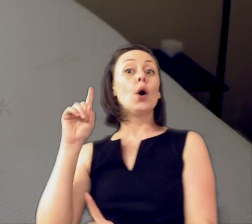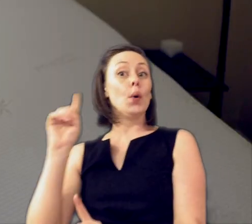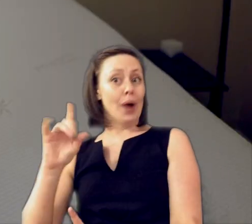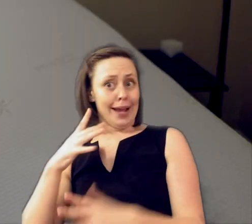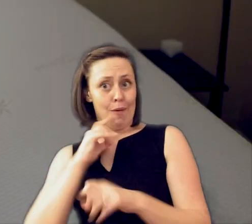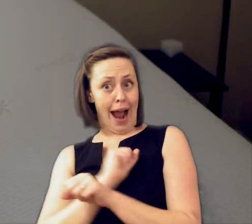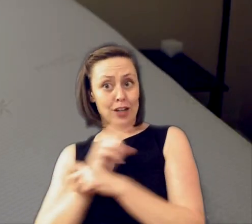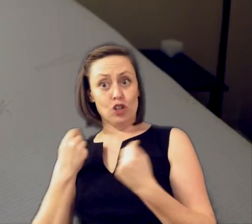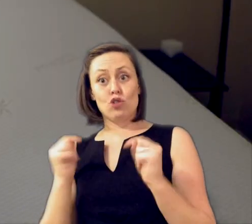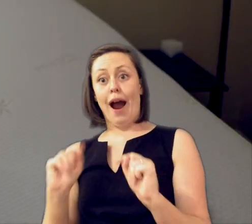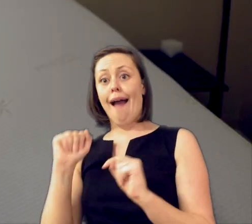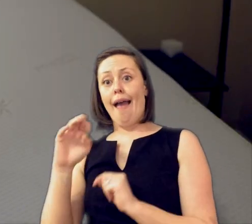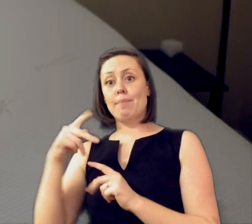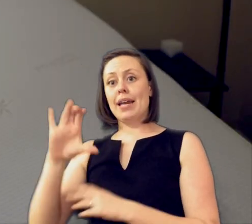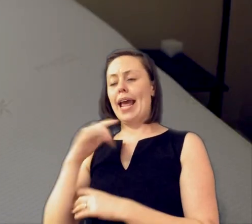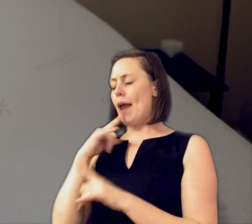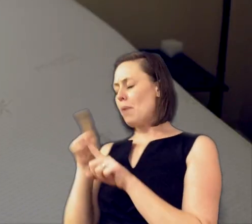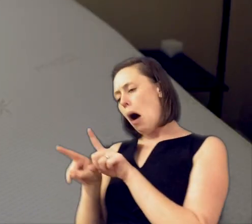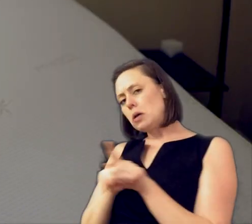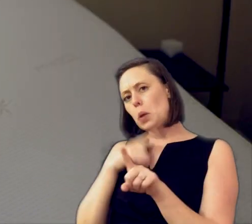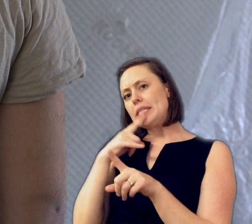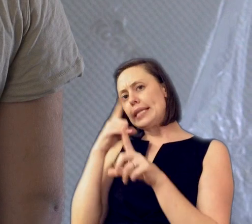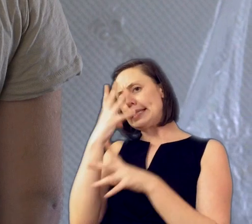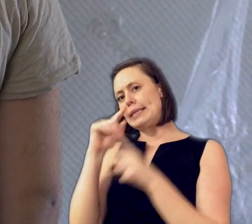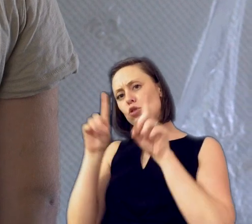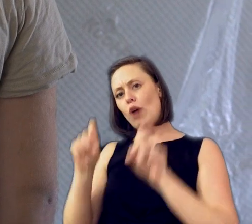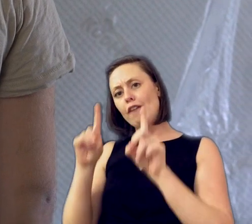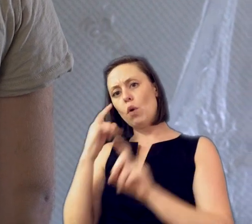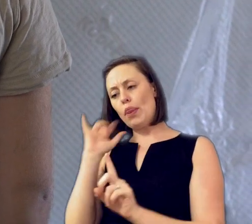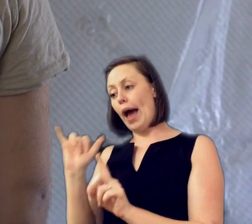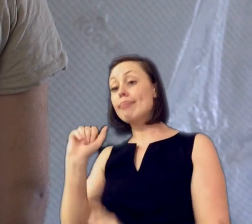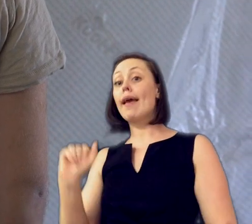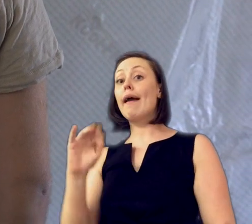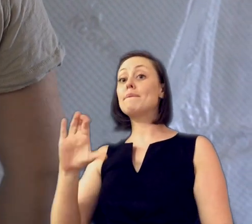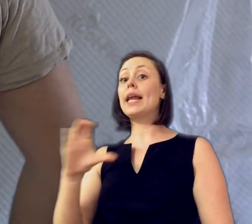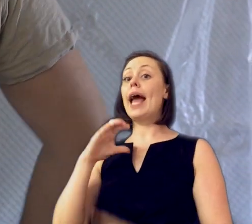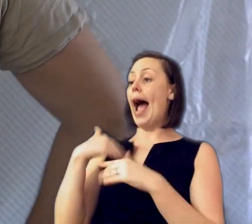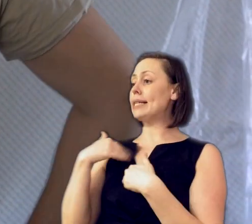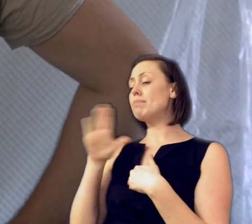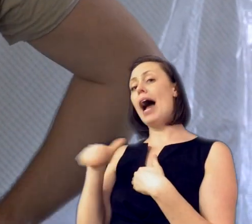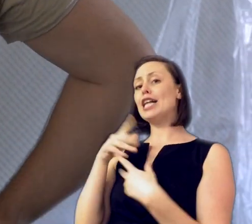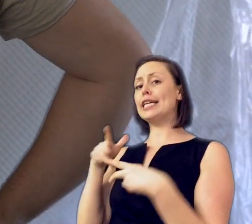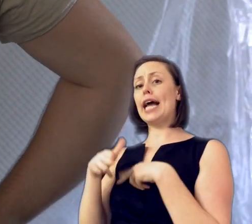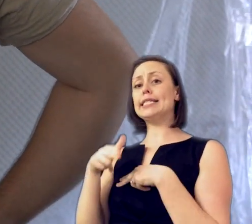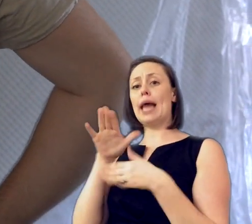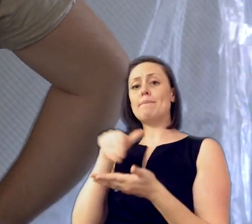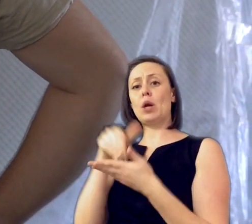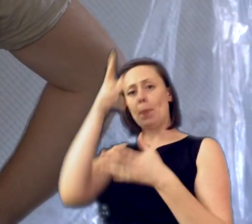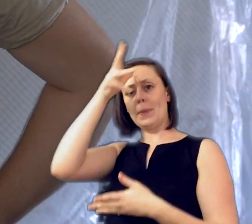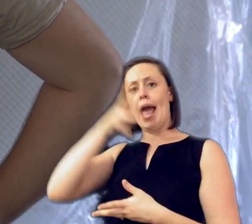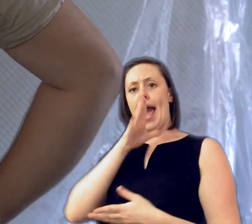the AirPedic, and what's the sleep trial for it? So AirPedic cuts out the middleman and sells directly